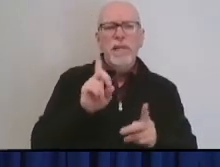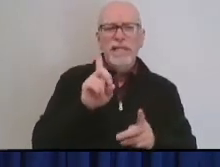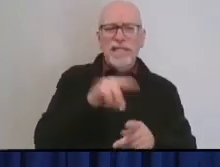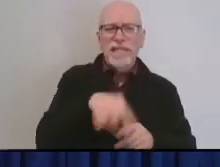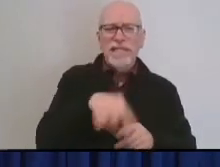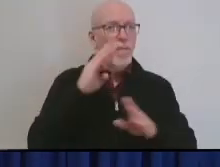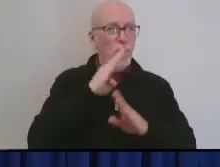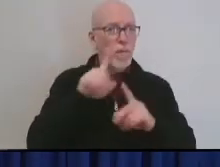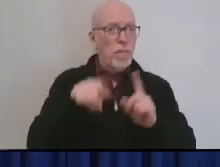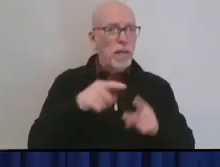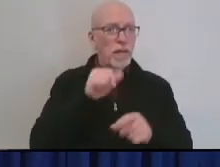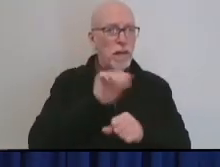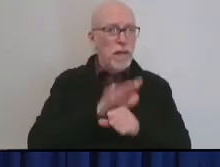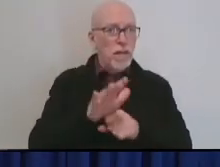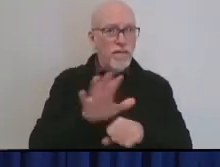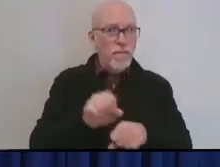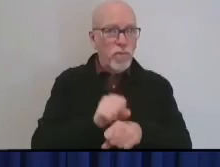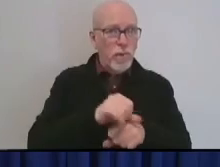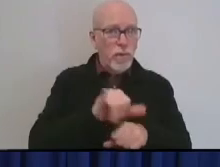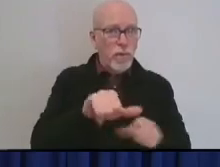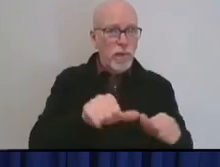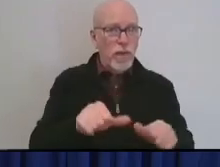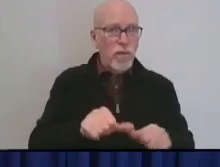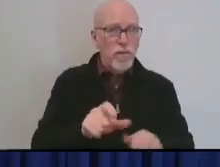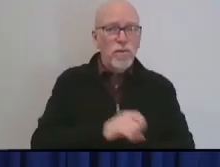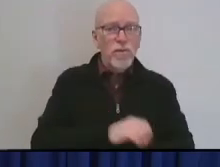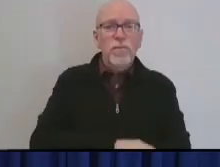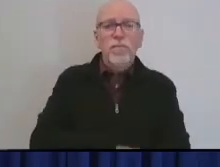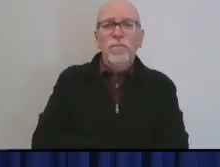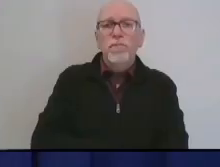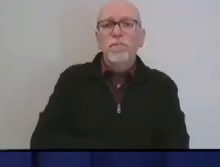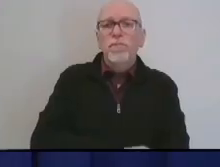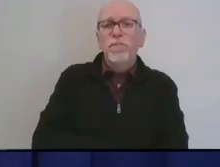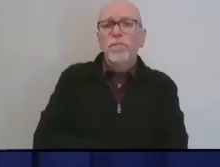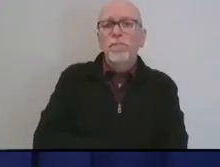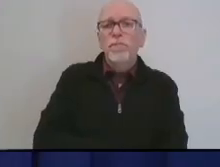get rescheduled in those areas? It was